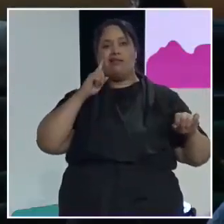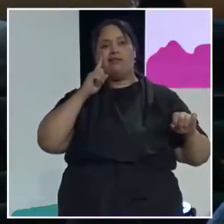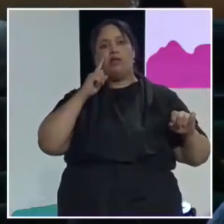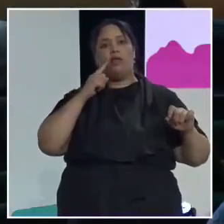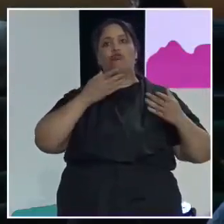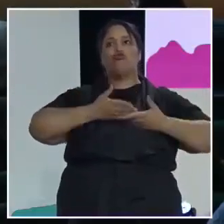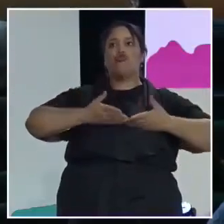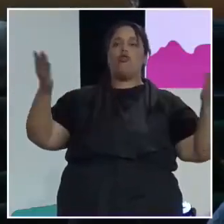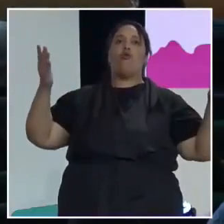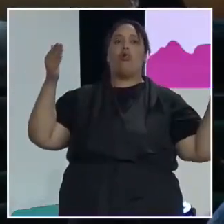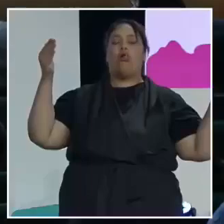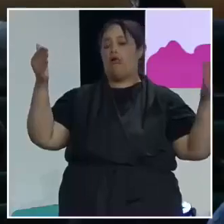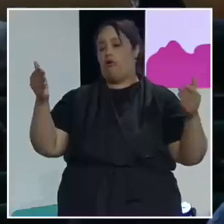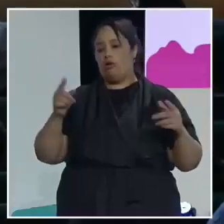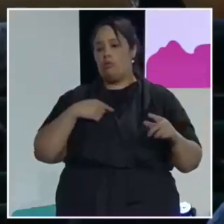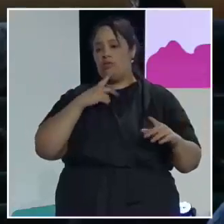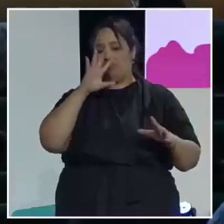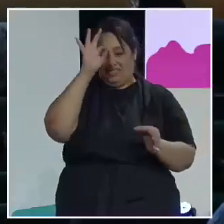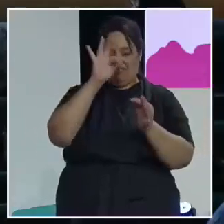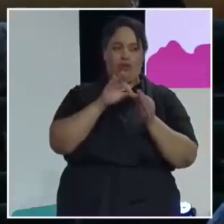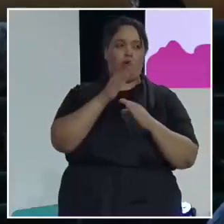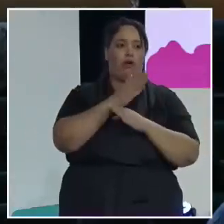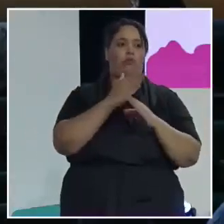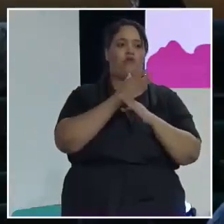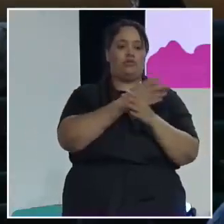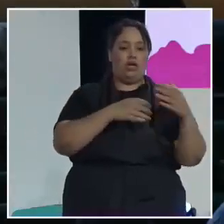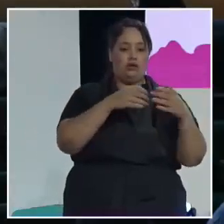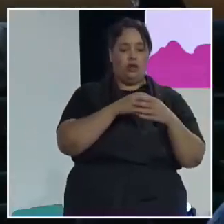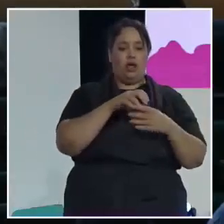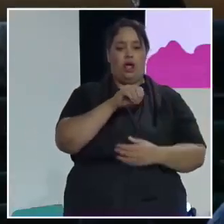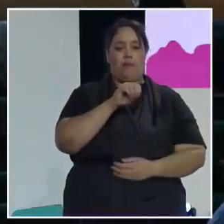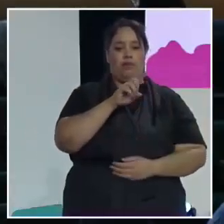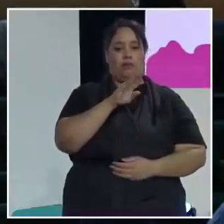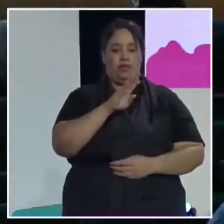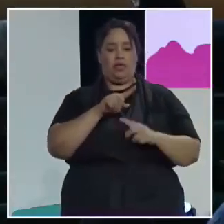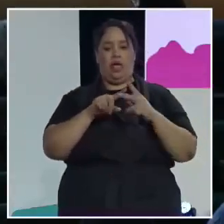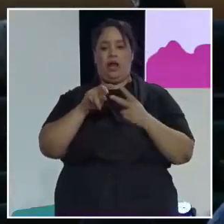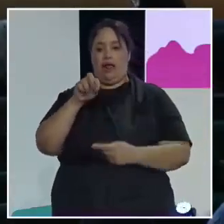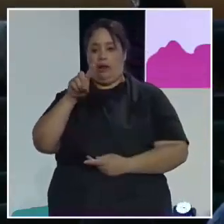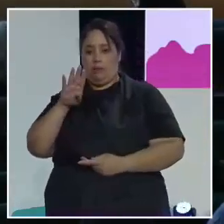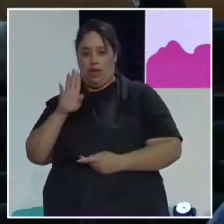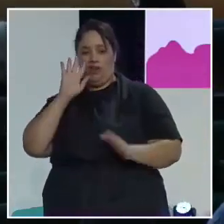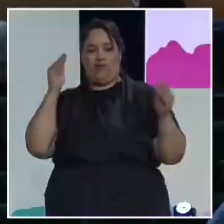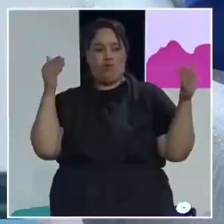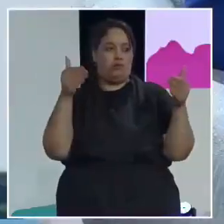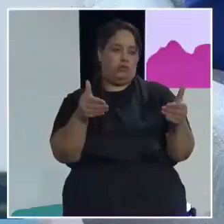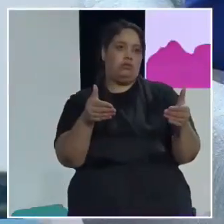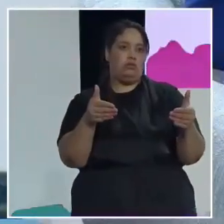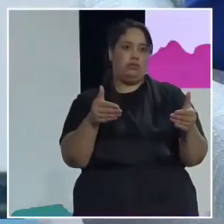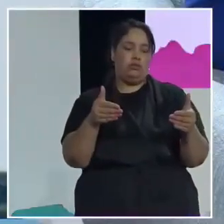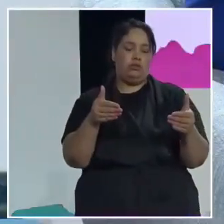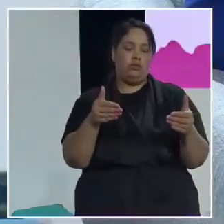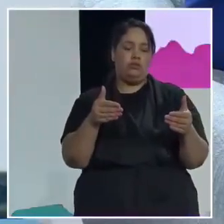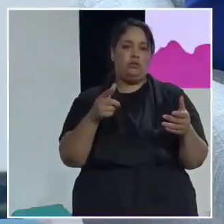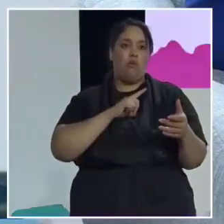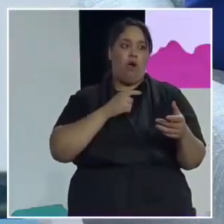me talk specifically about private sector and MDBs and NDBs and focus the conversation a little bit more to why we're